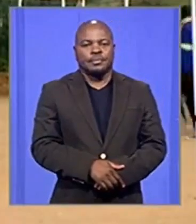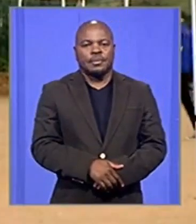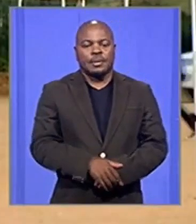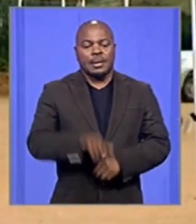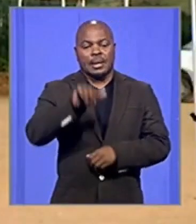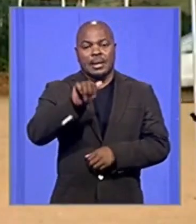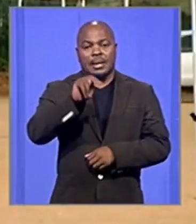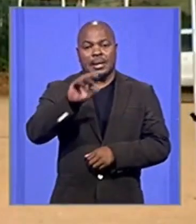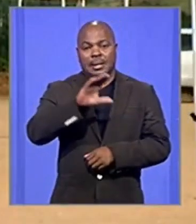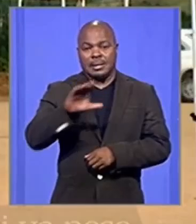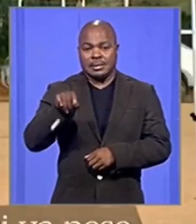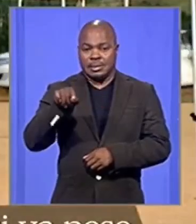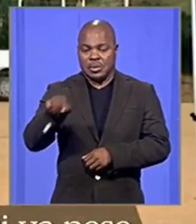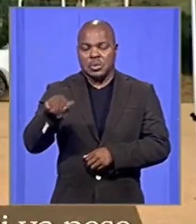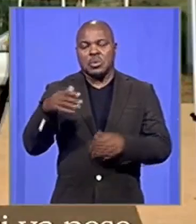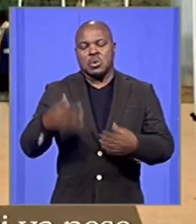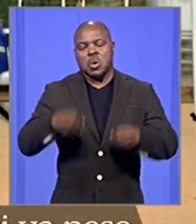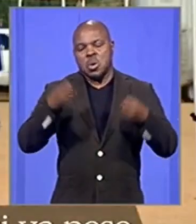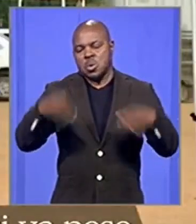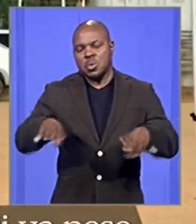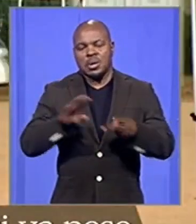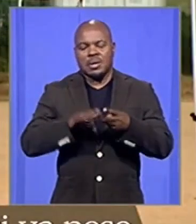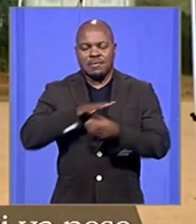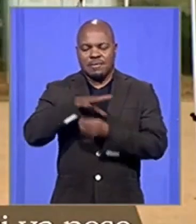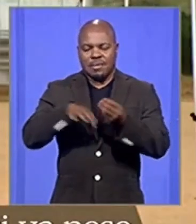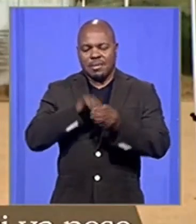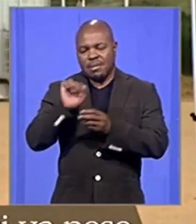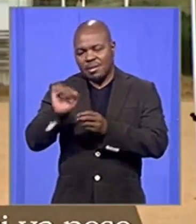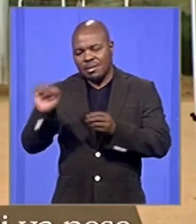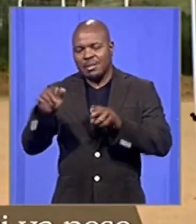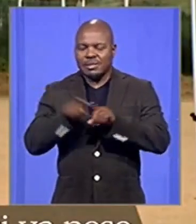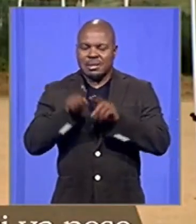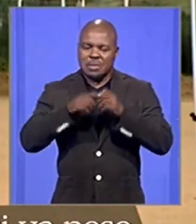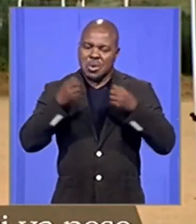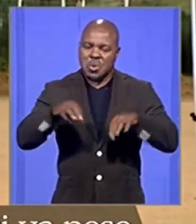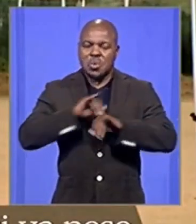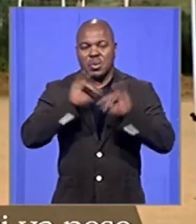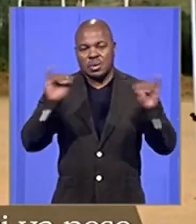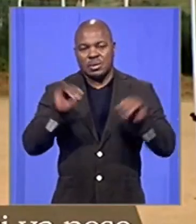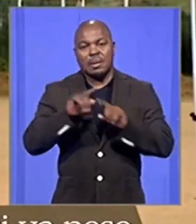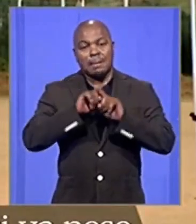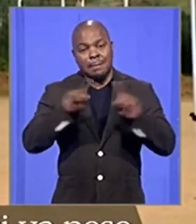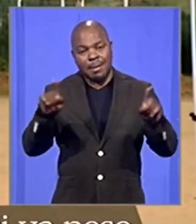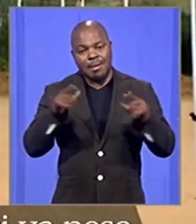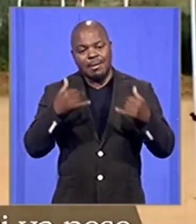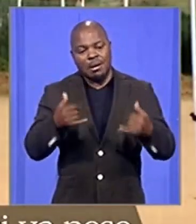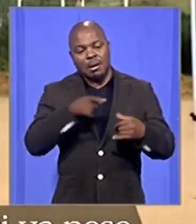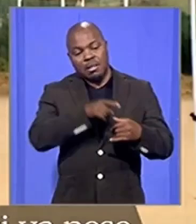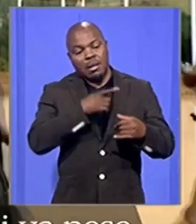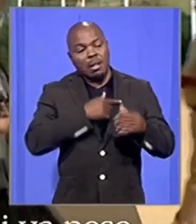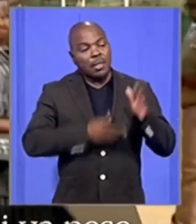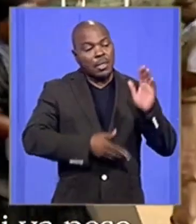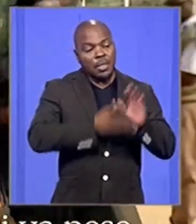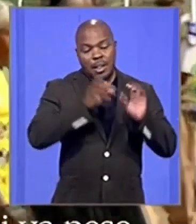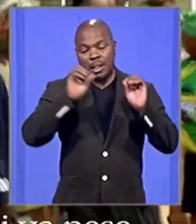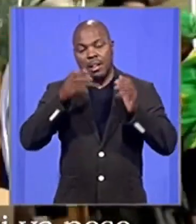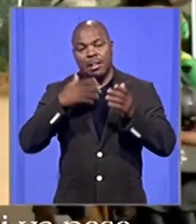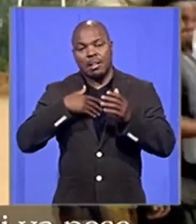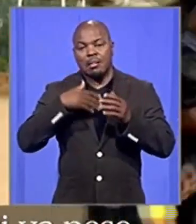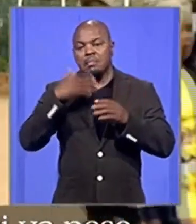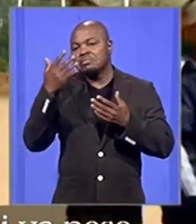ANC lositše kudu-kudu malapa a bona lositše kudu-kudu empa seo leng gore ba se šile mo fase together with